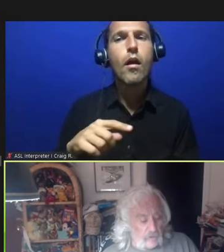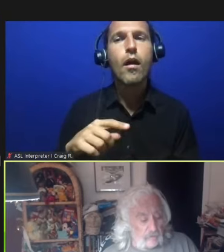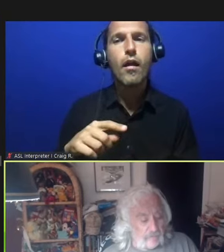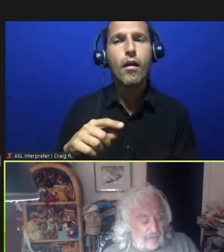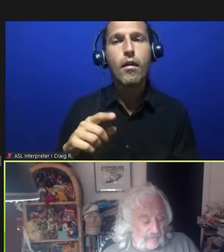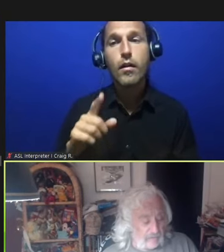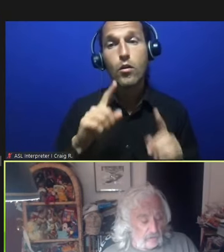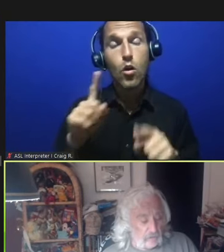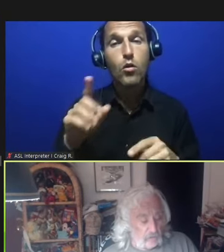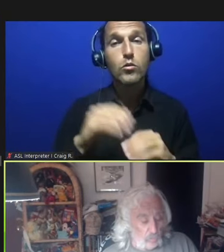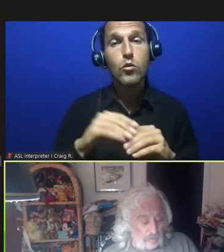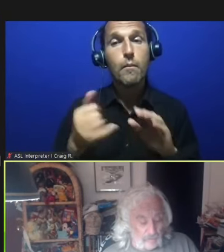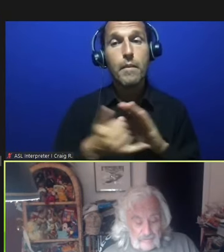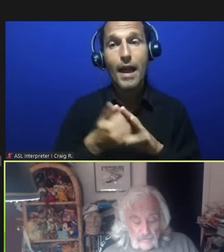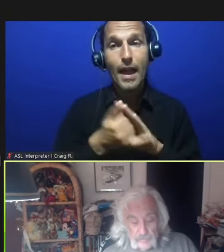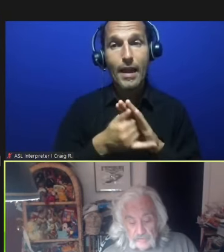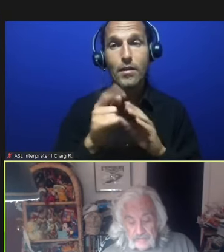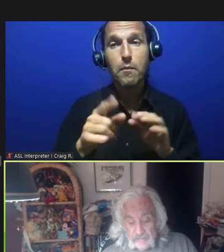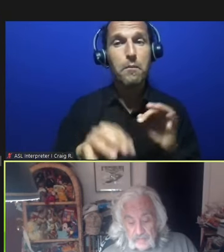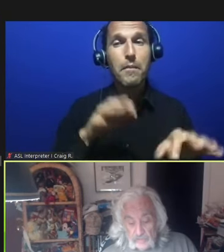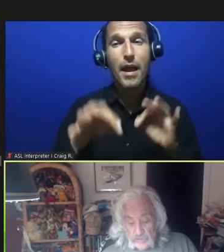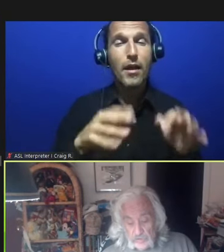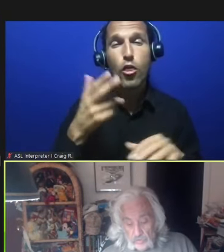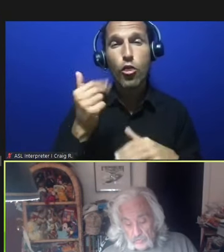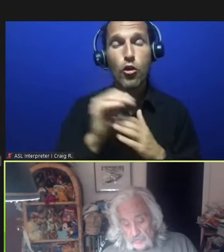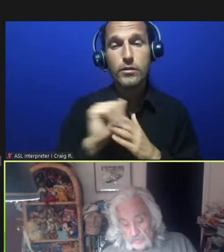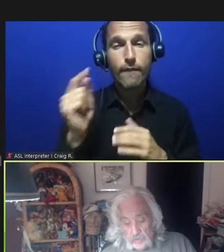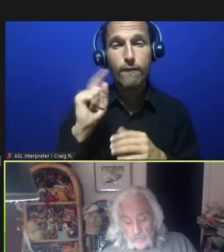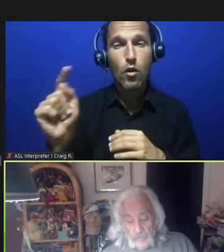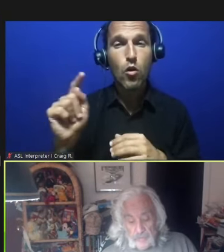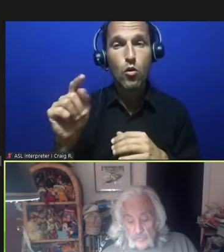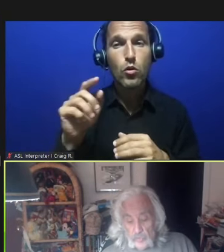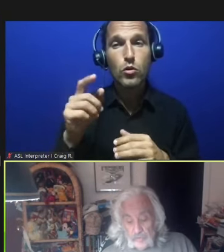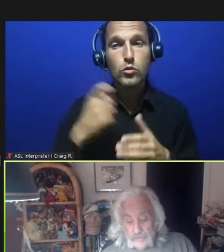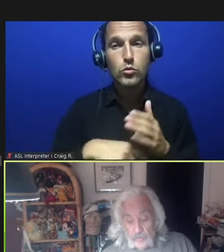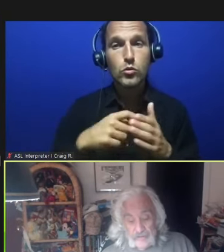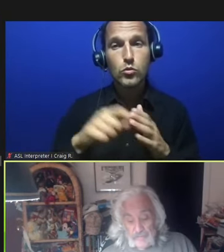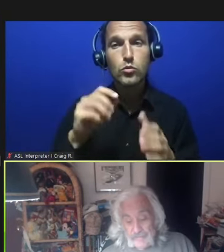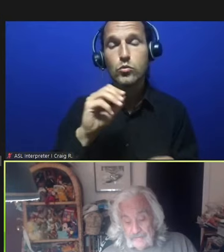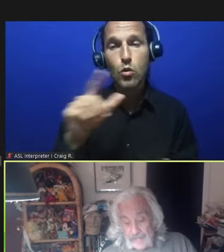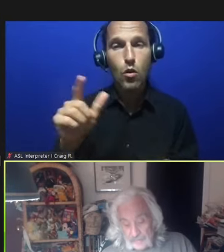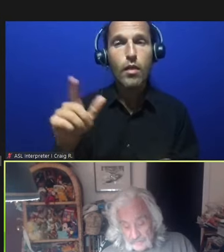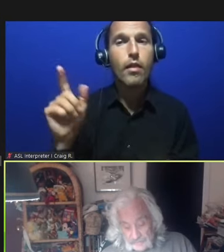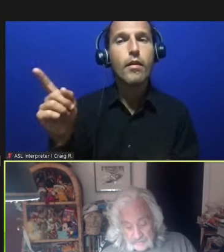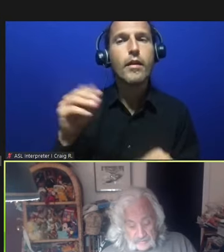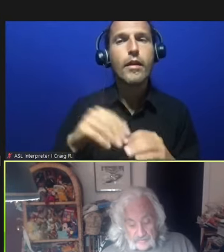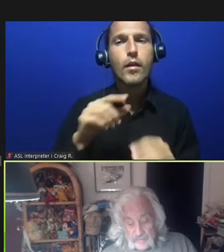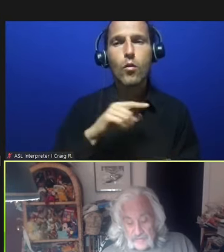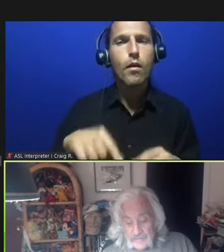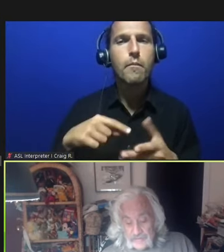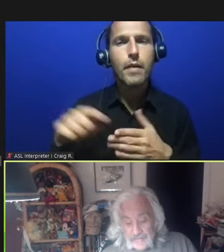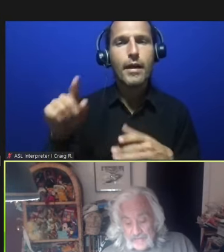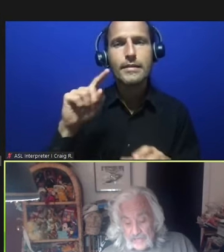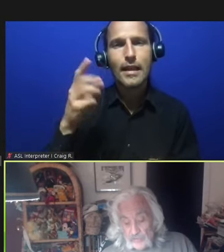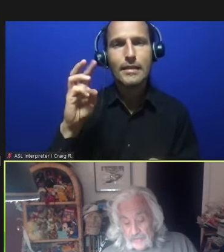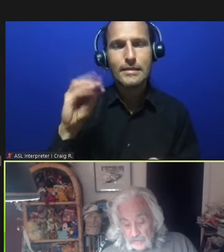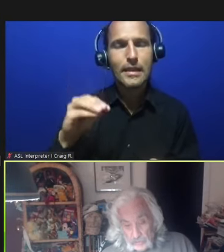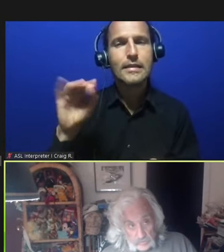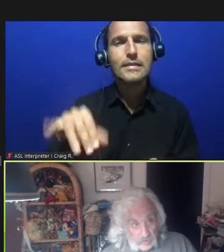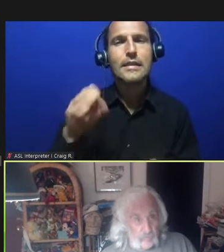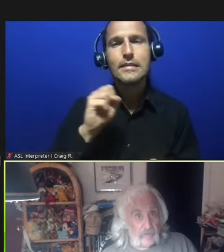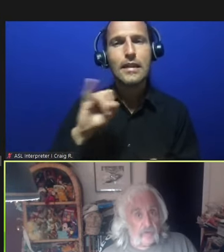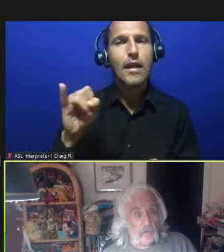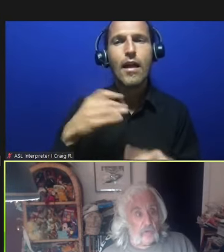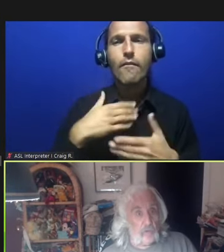If you want to go to Manhattan, you wind up paying $13 in tolls, while people in Queens only have to pay $1.60. Staten Island has